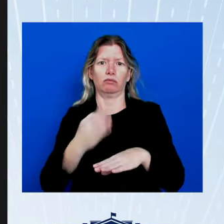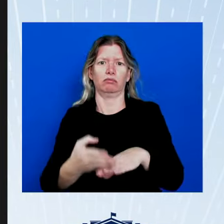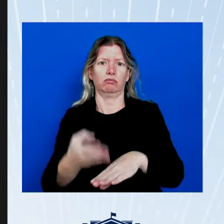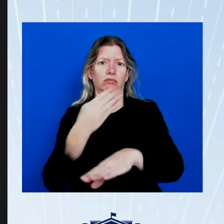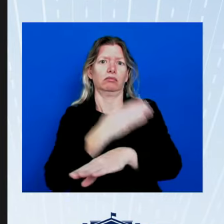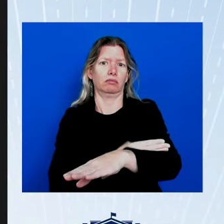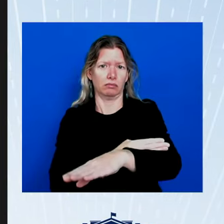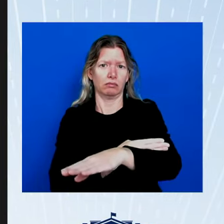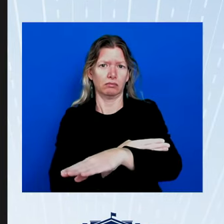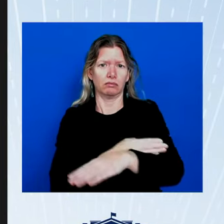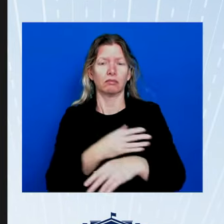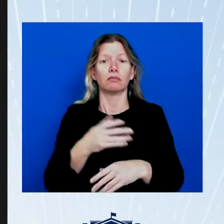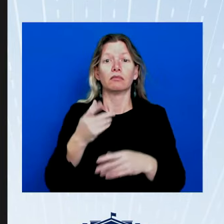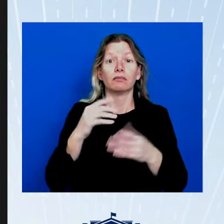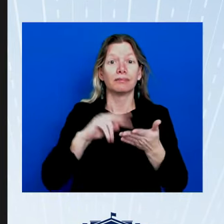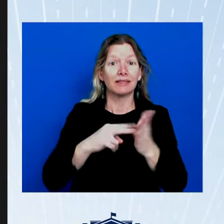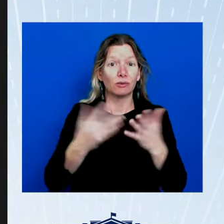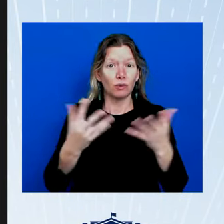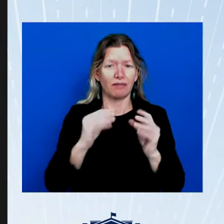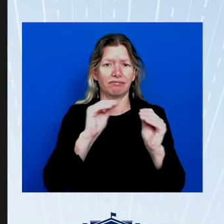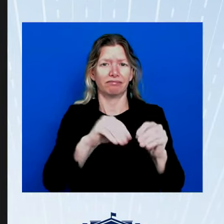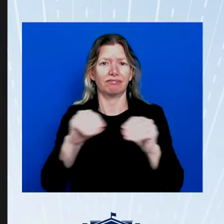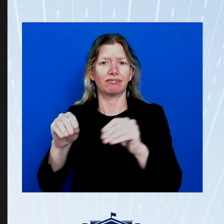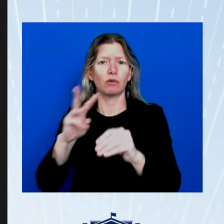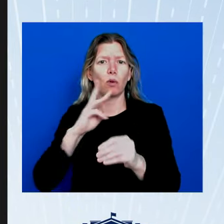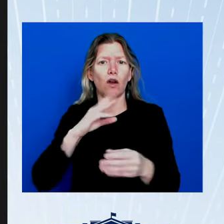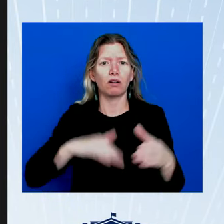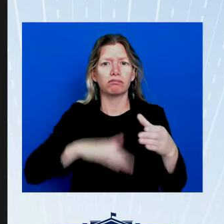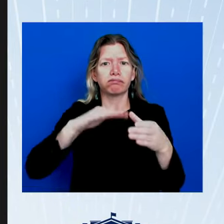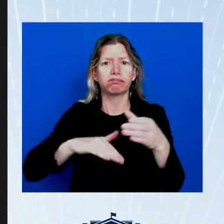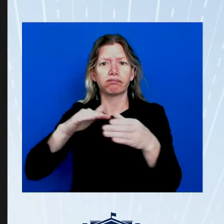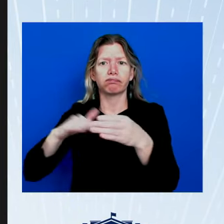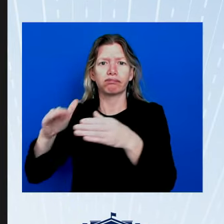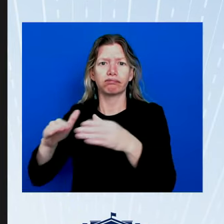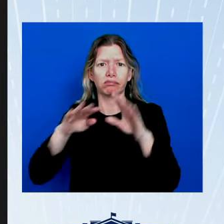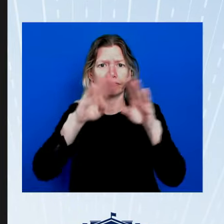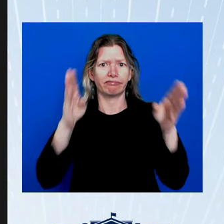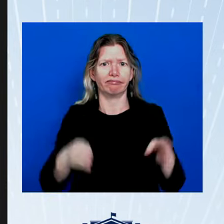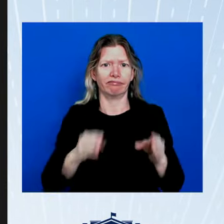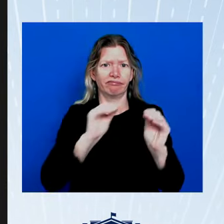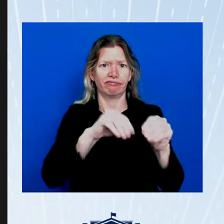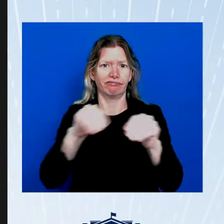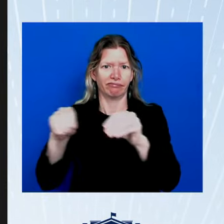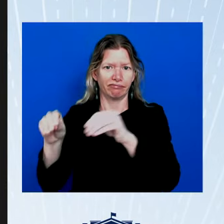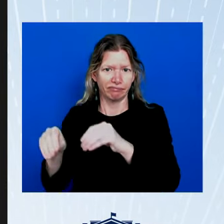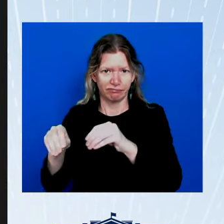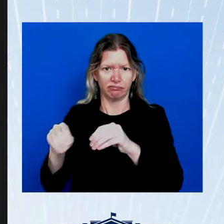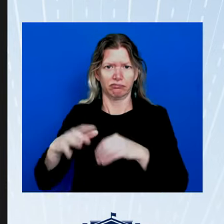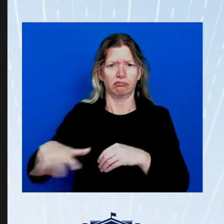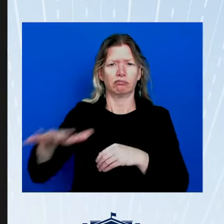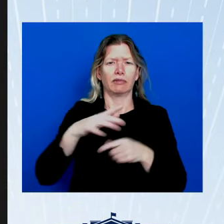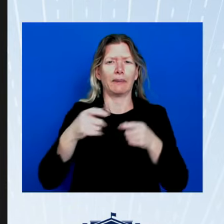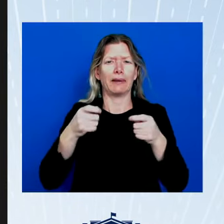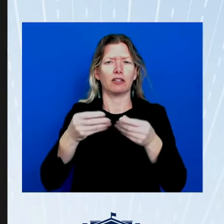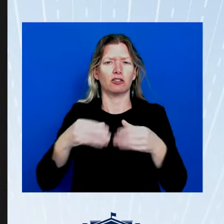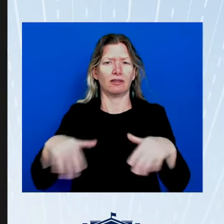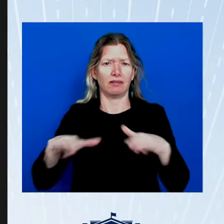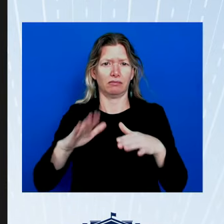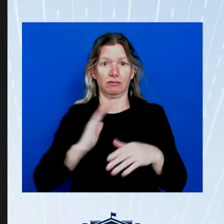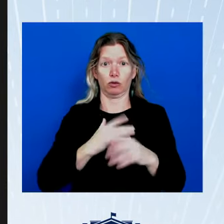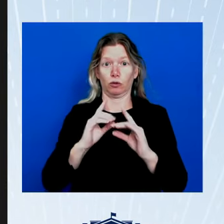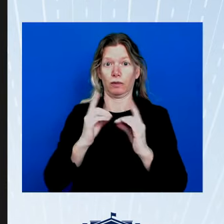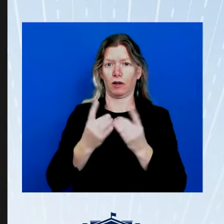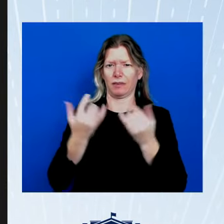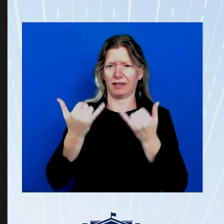Our department is also taking a concerted look at how we operate and make decisions about the future in the face of